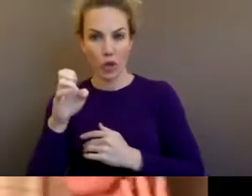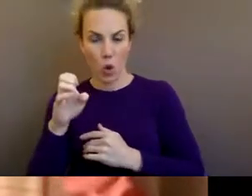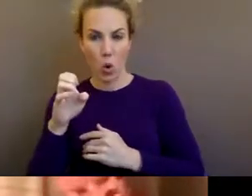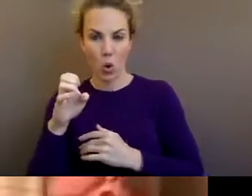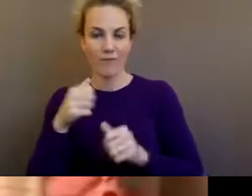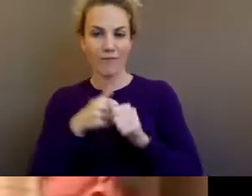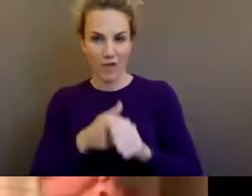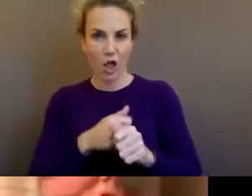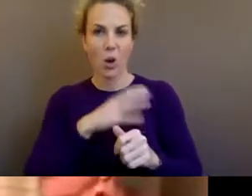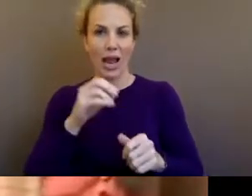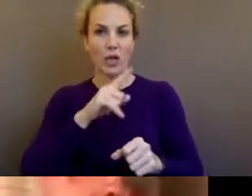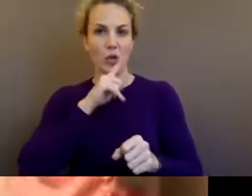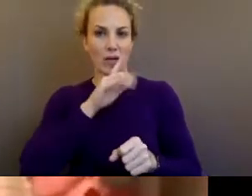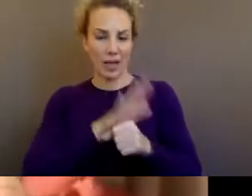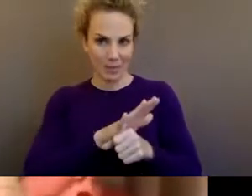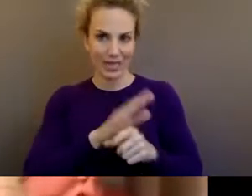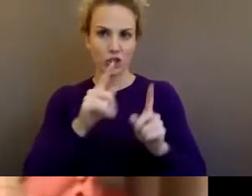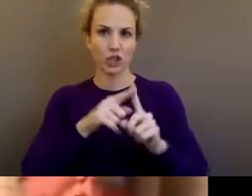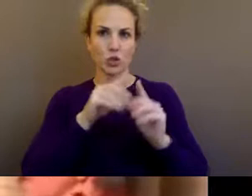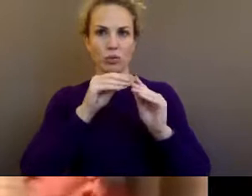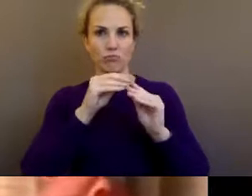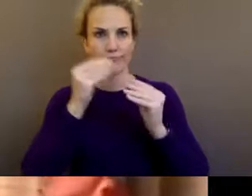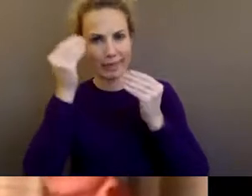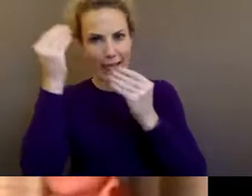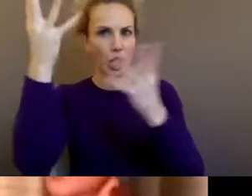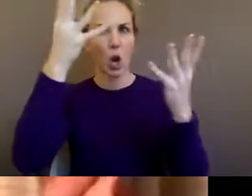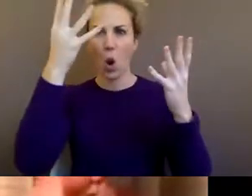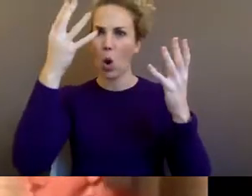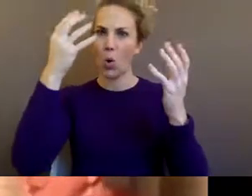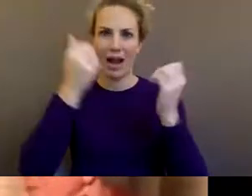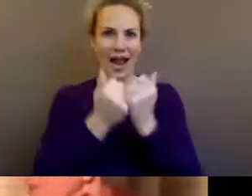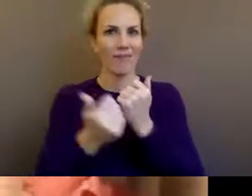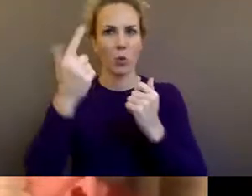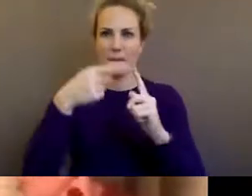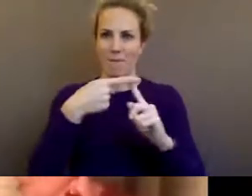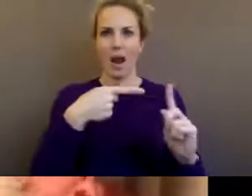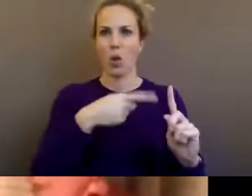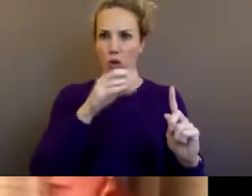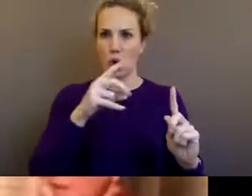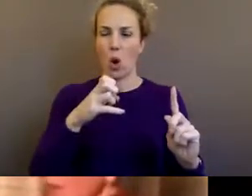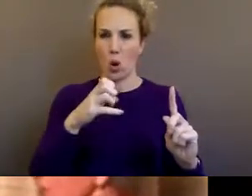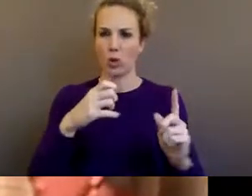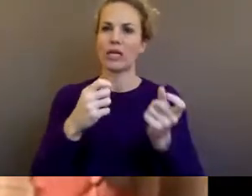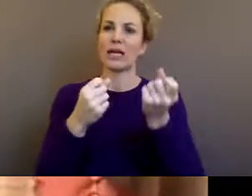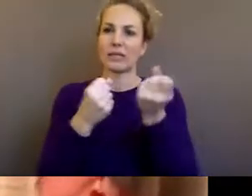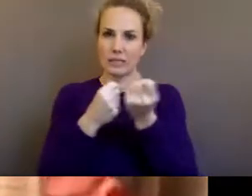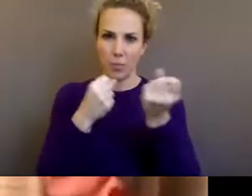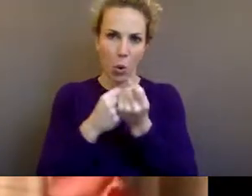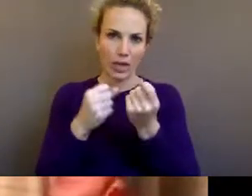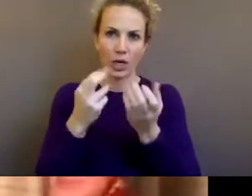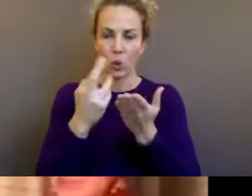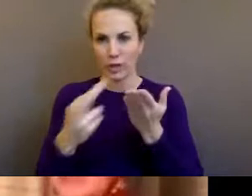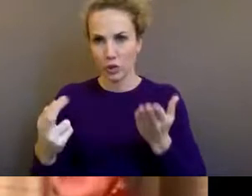really having made the commitment to get the word out about it. Doing the supporting resources, having it